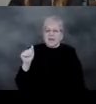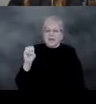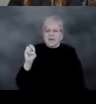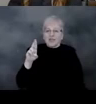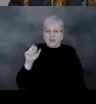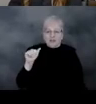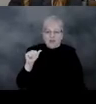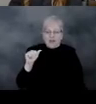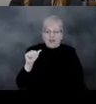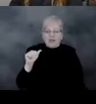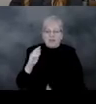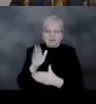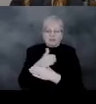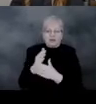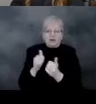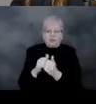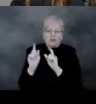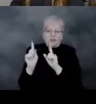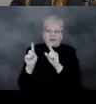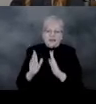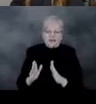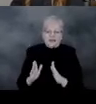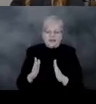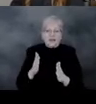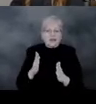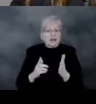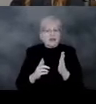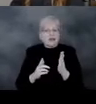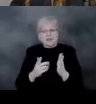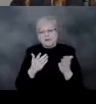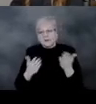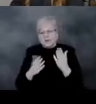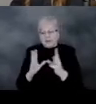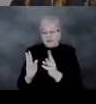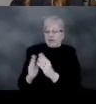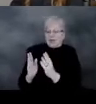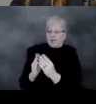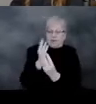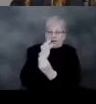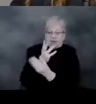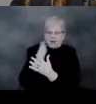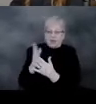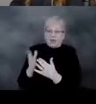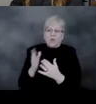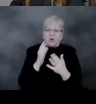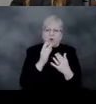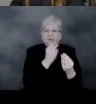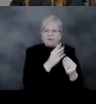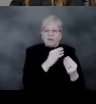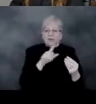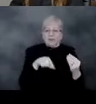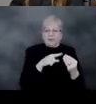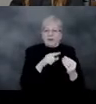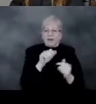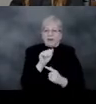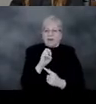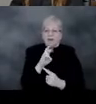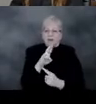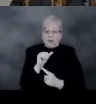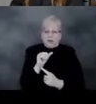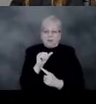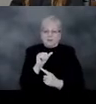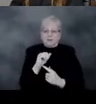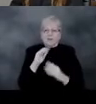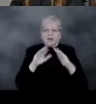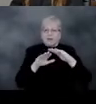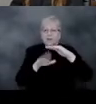So this may be content related to the conference itself or to AERA as a whole. The bottom middle